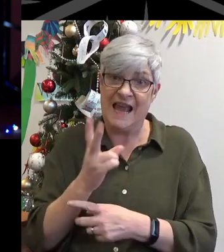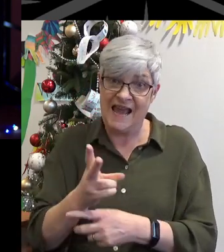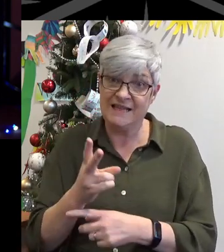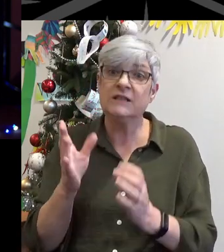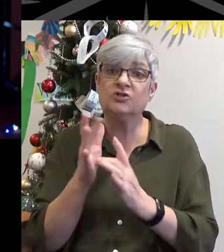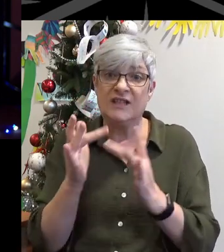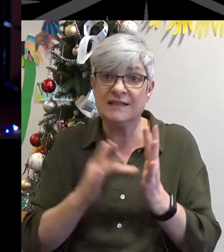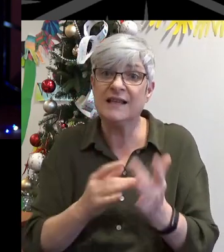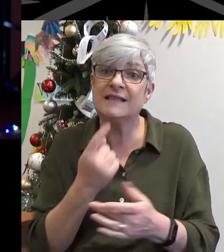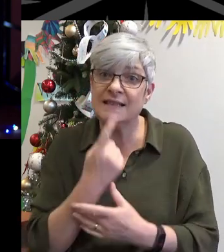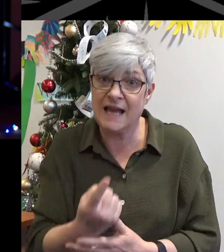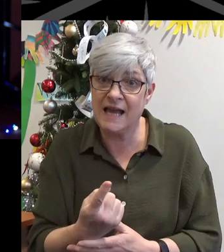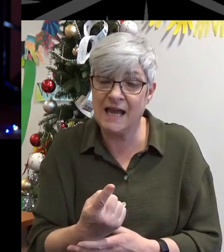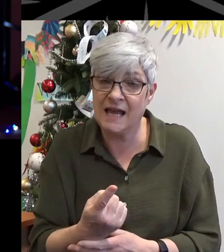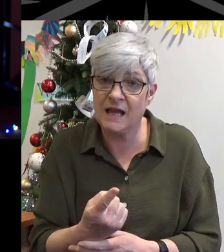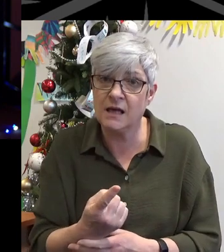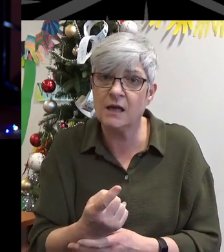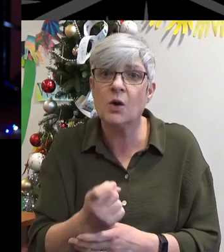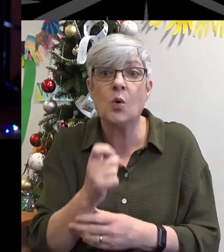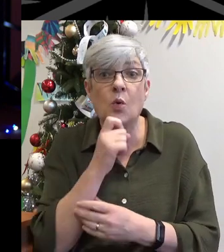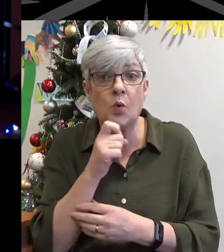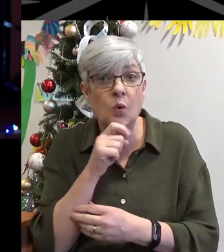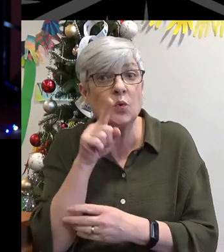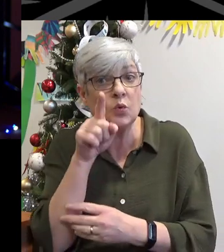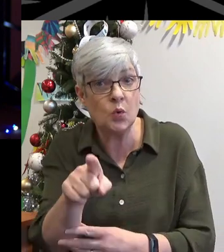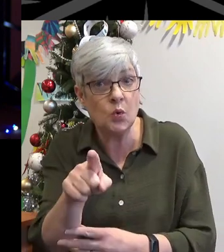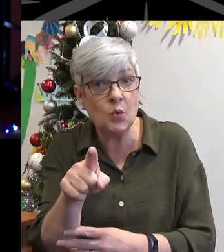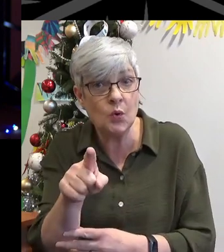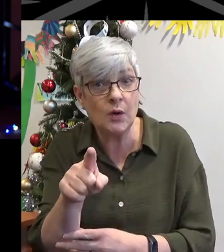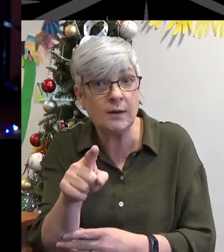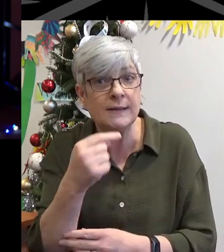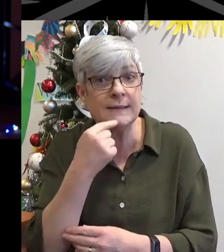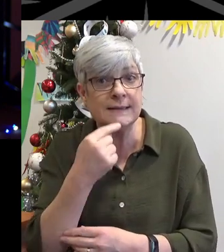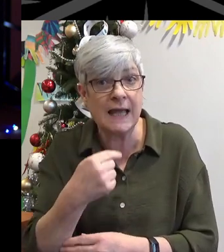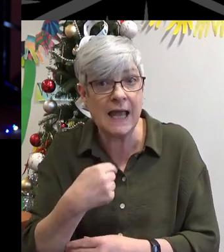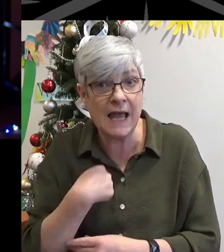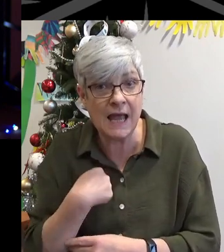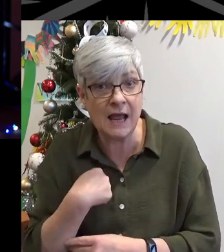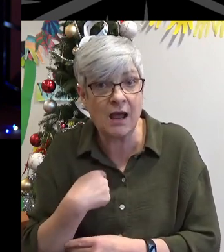say, who do you say that I am?